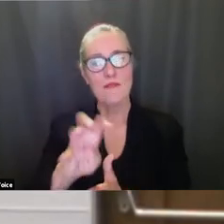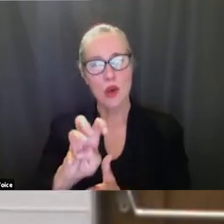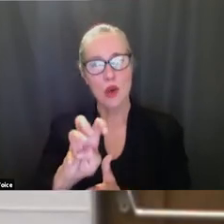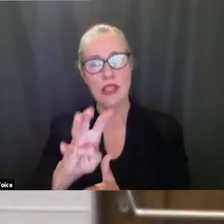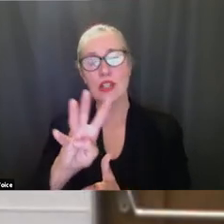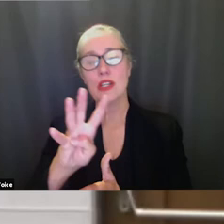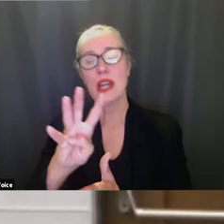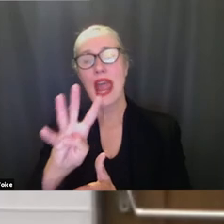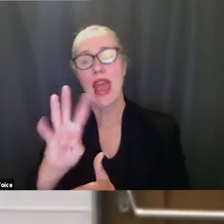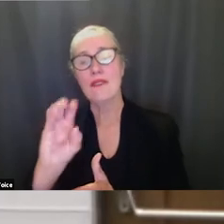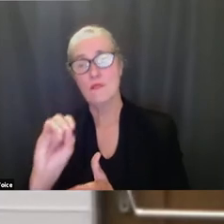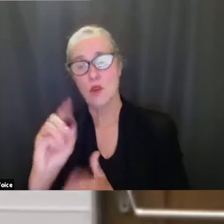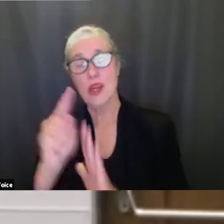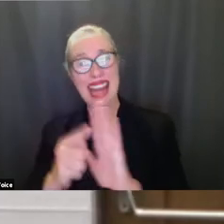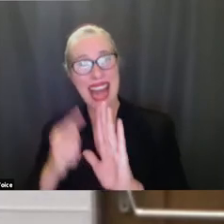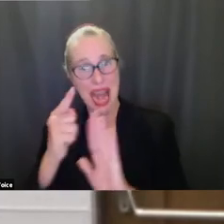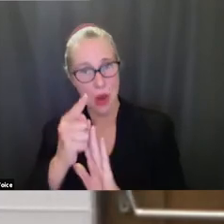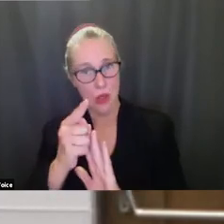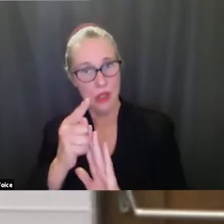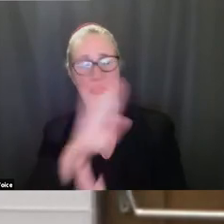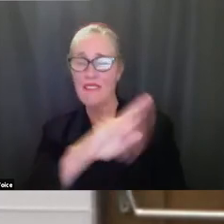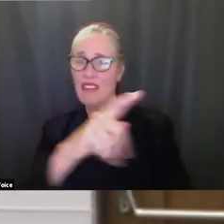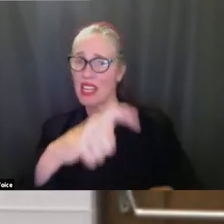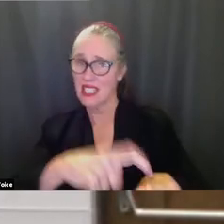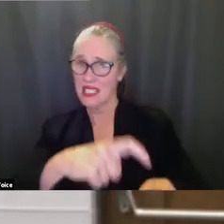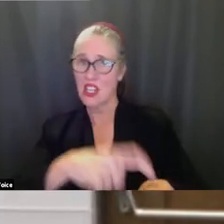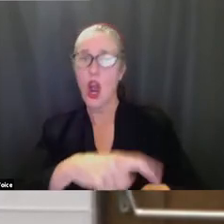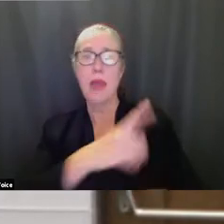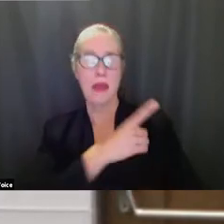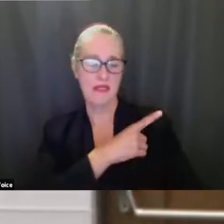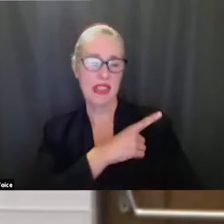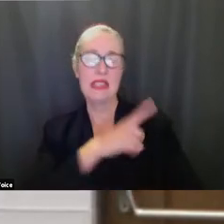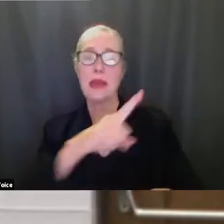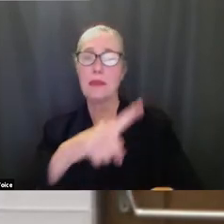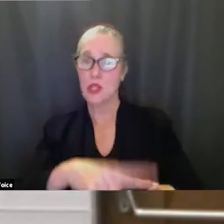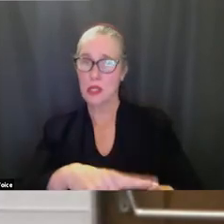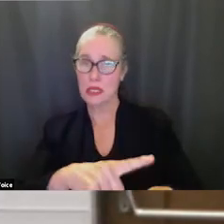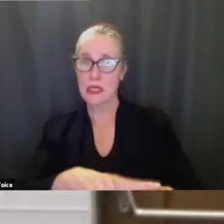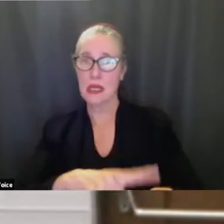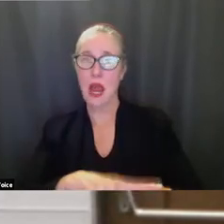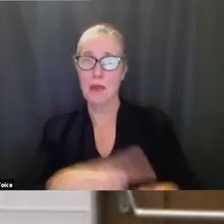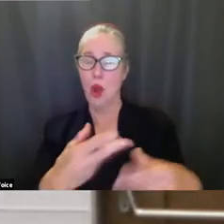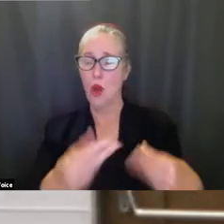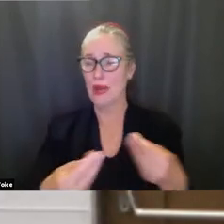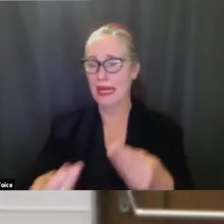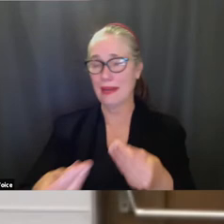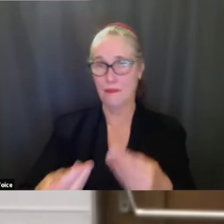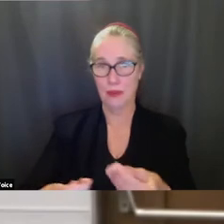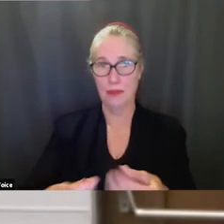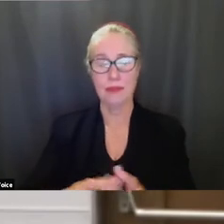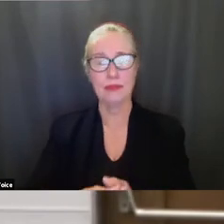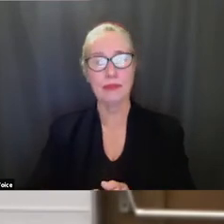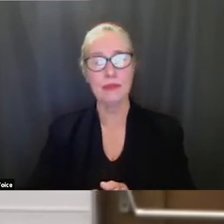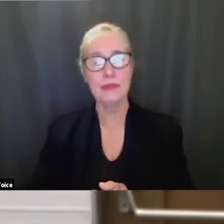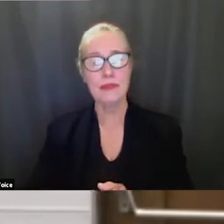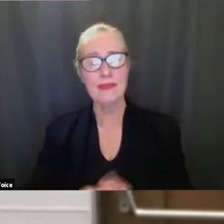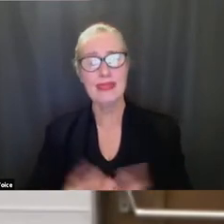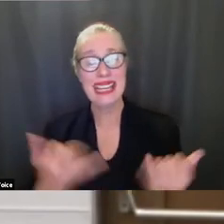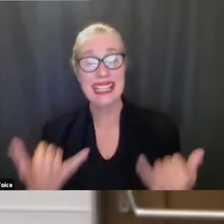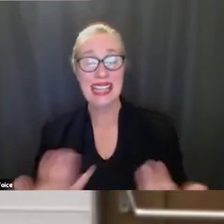hours of the deputy's time now on to the recommendation um